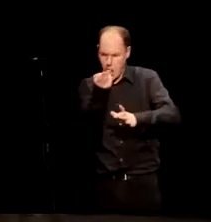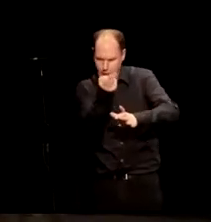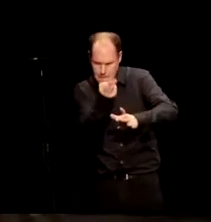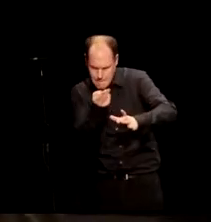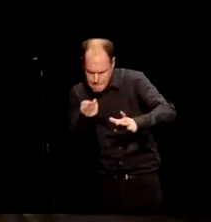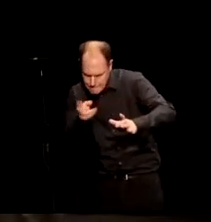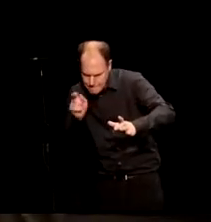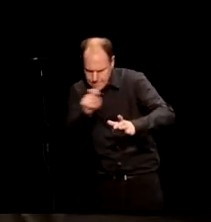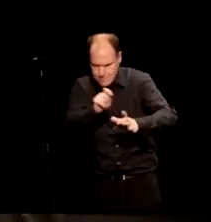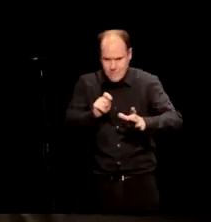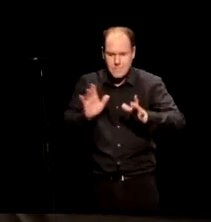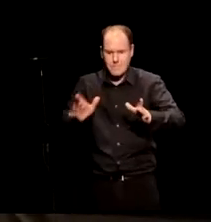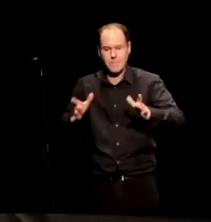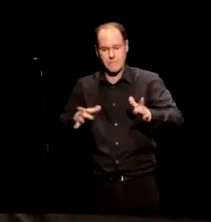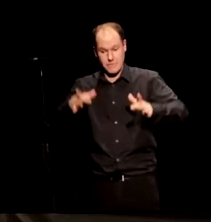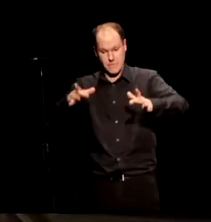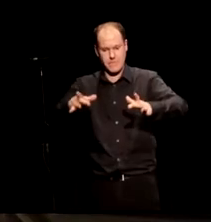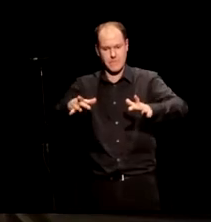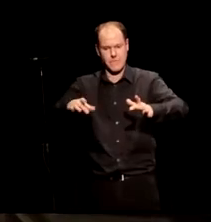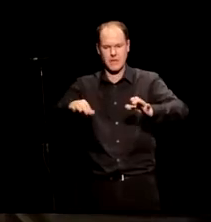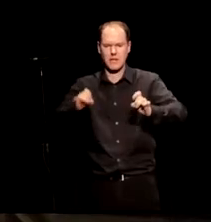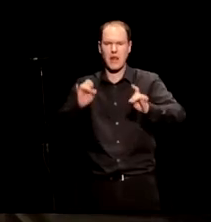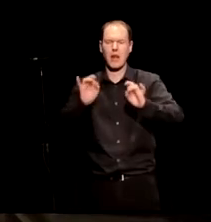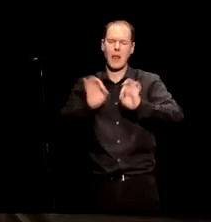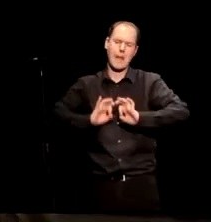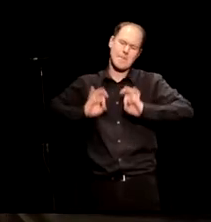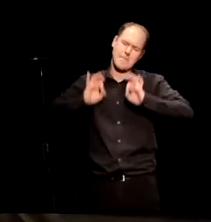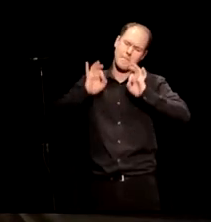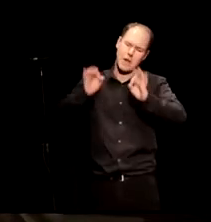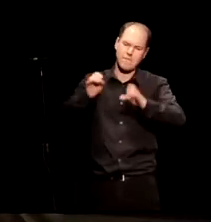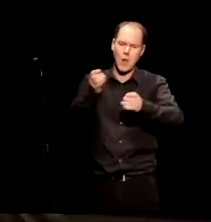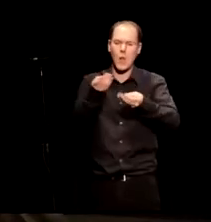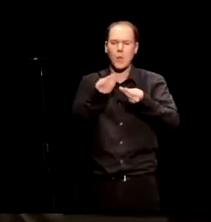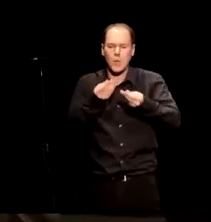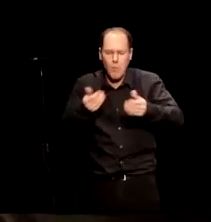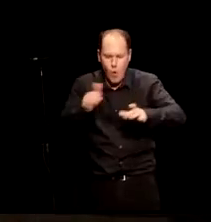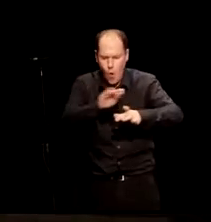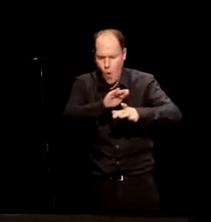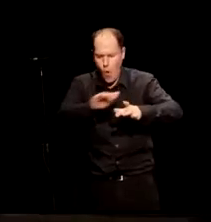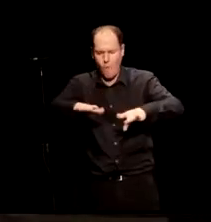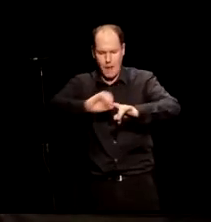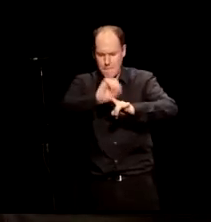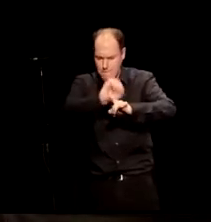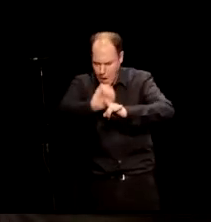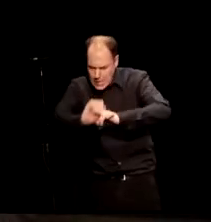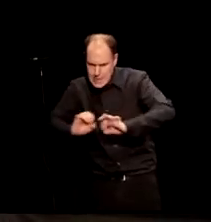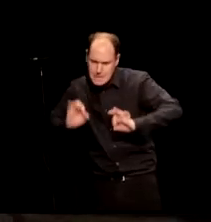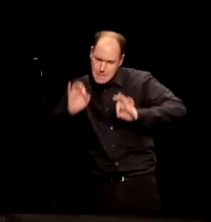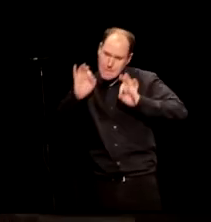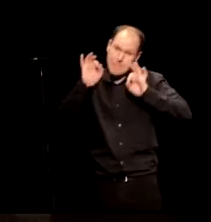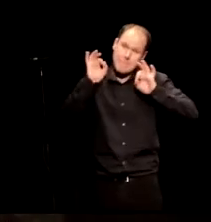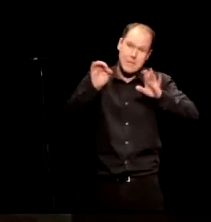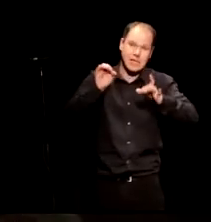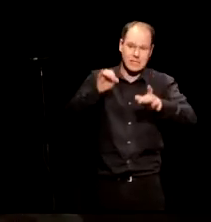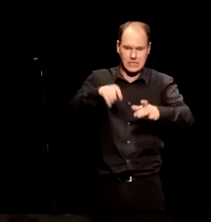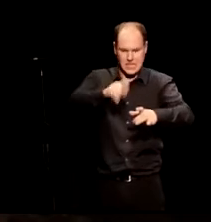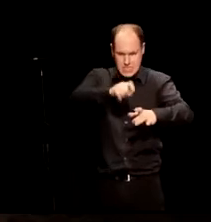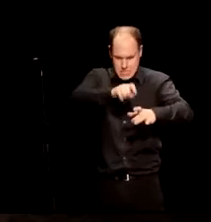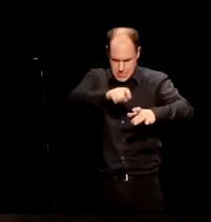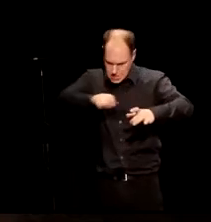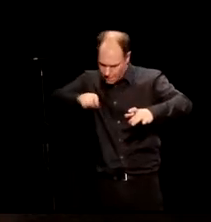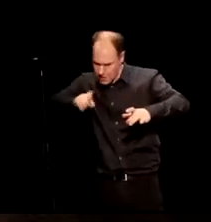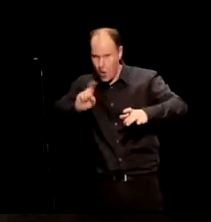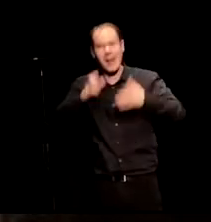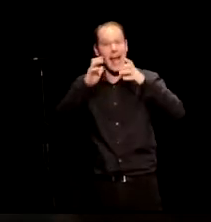ornamented. The center is perfectly smooth and highly polished, and engraved is